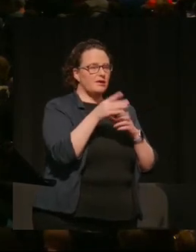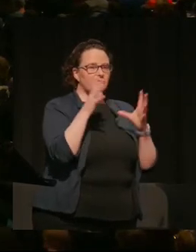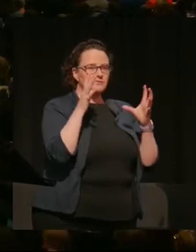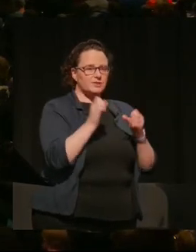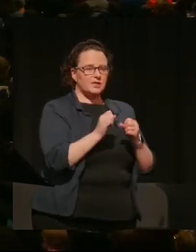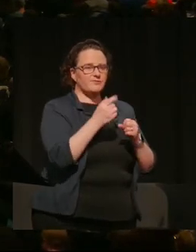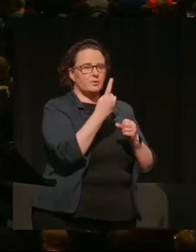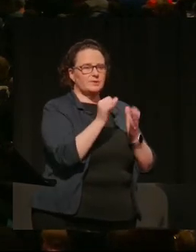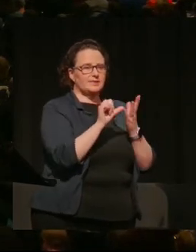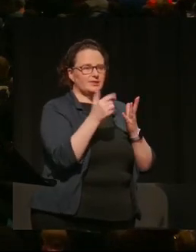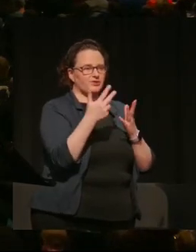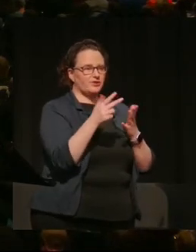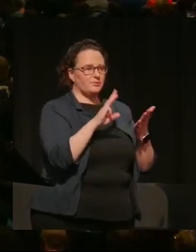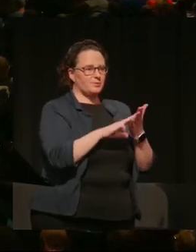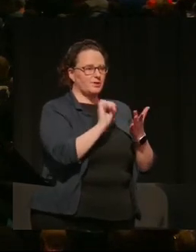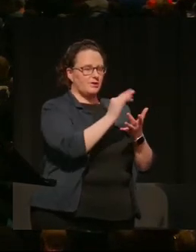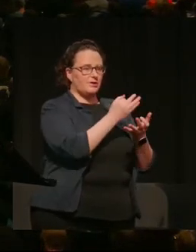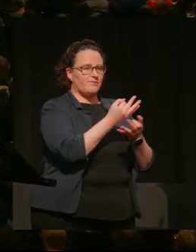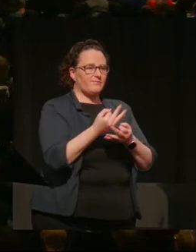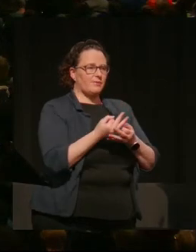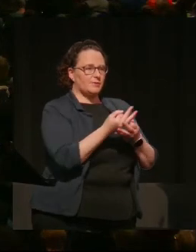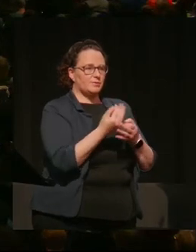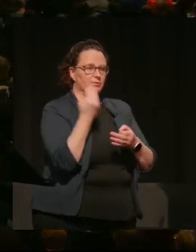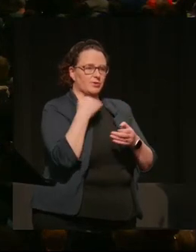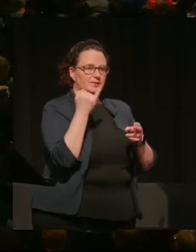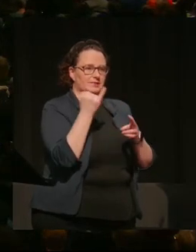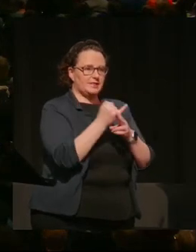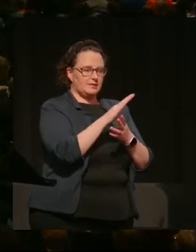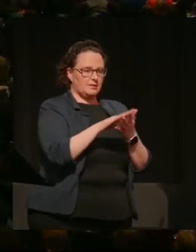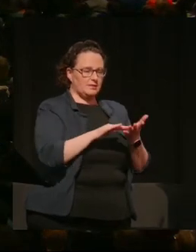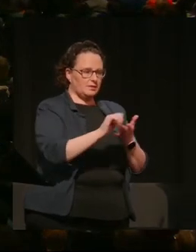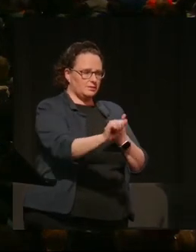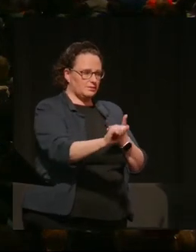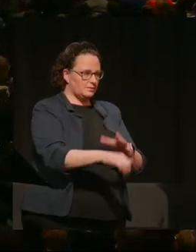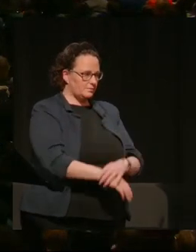163 members of her family who were murdered in the Holocaust.